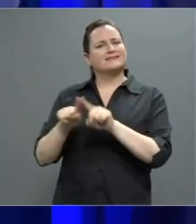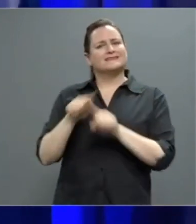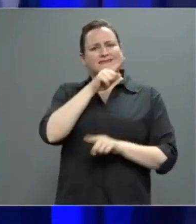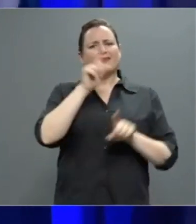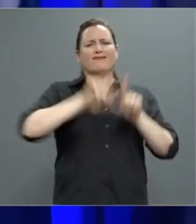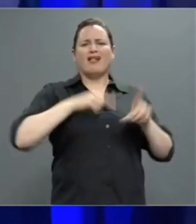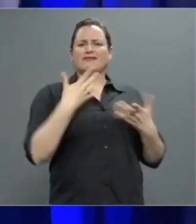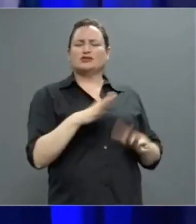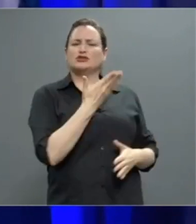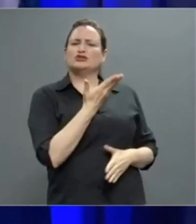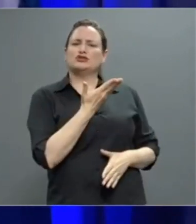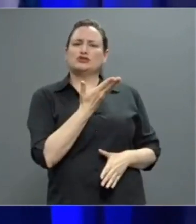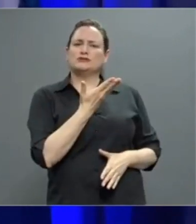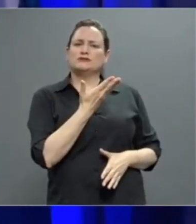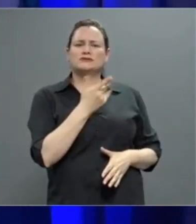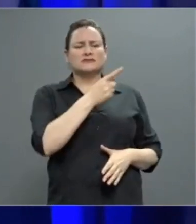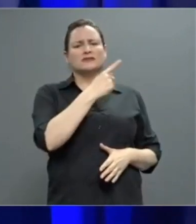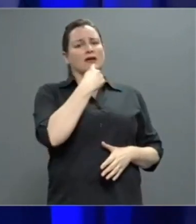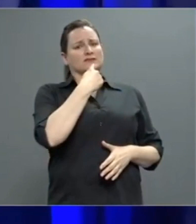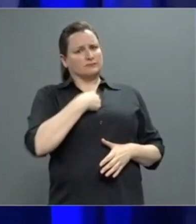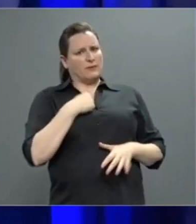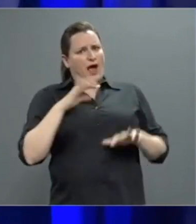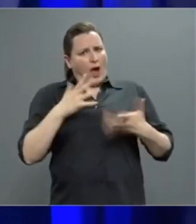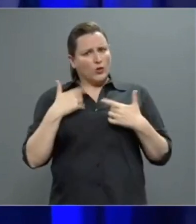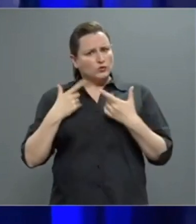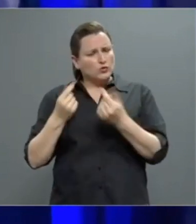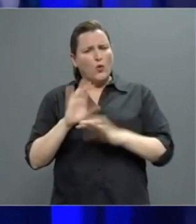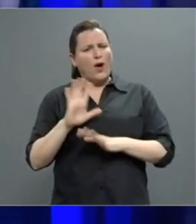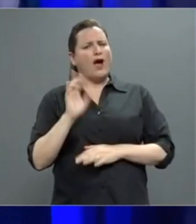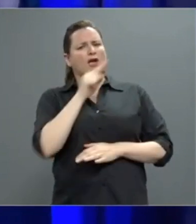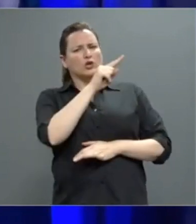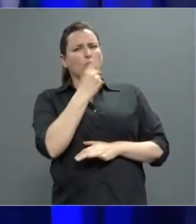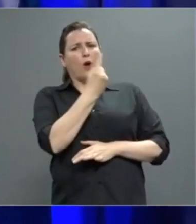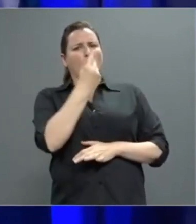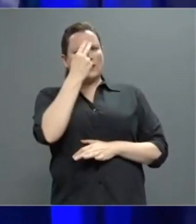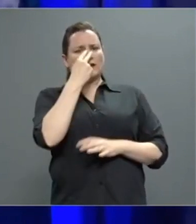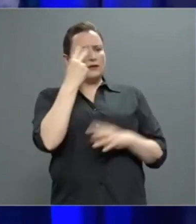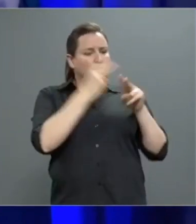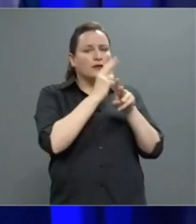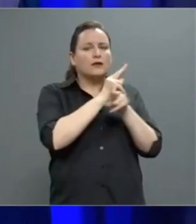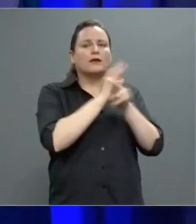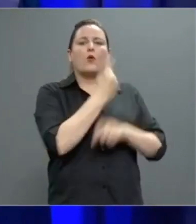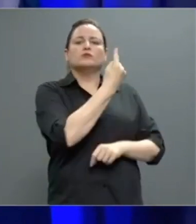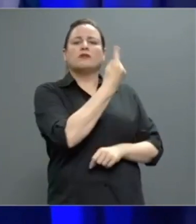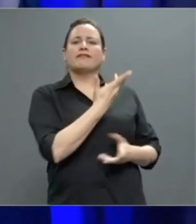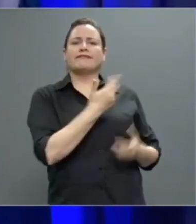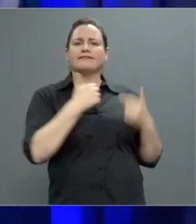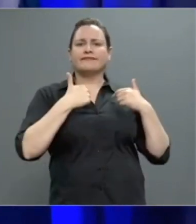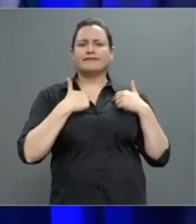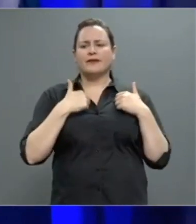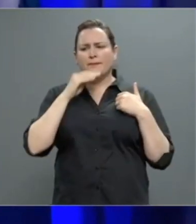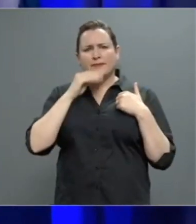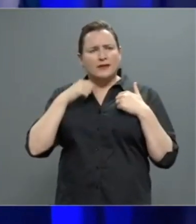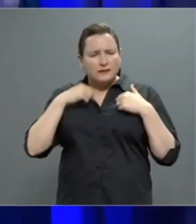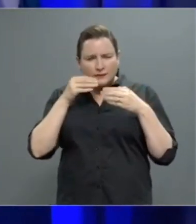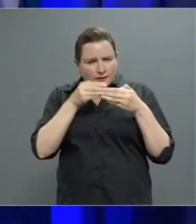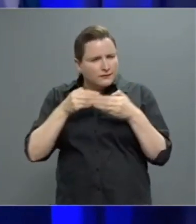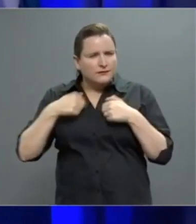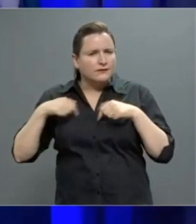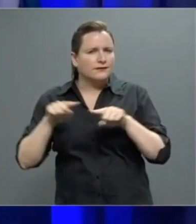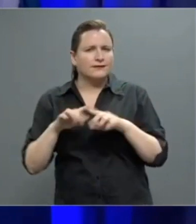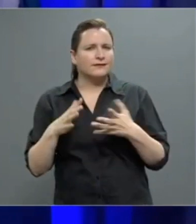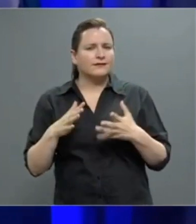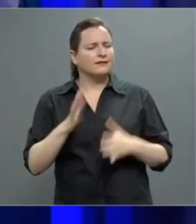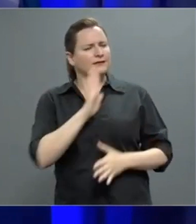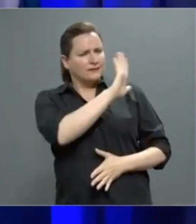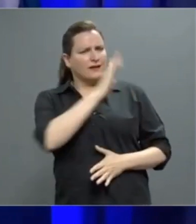to do by rulers who only look out for themselves. People want to stand on their own 2 feet as